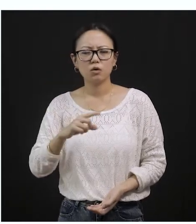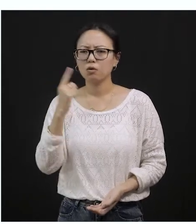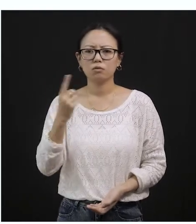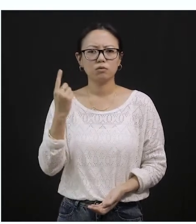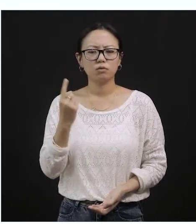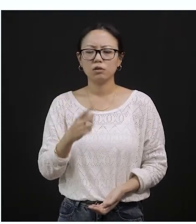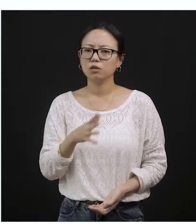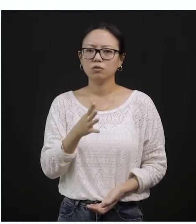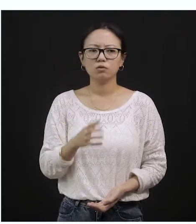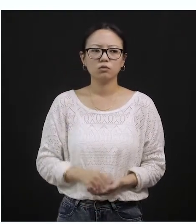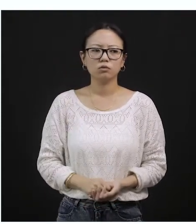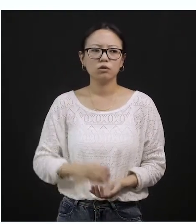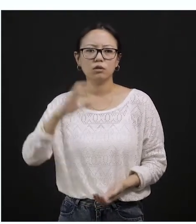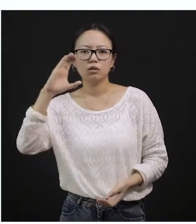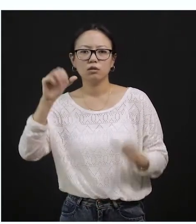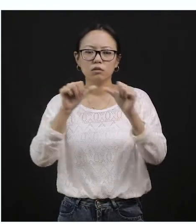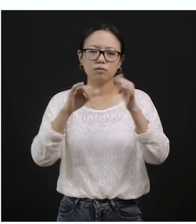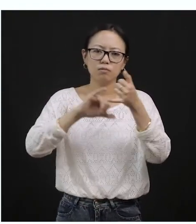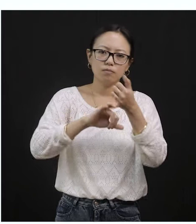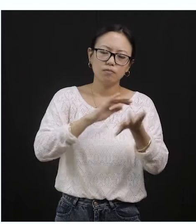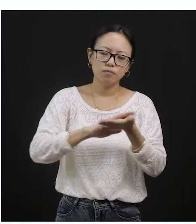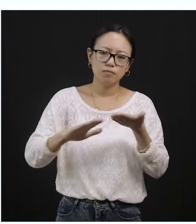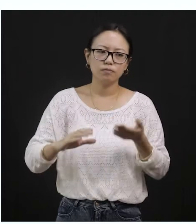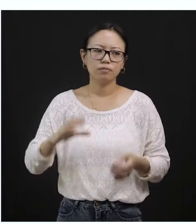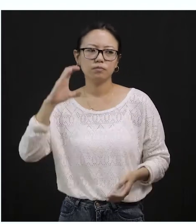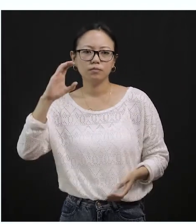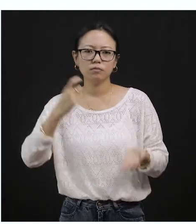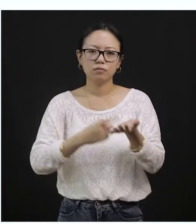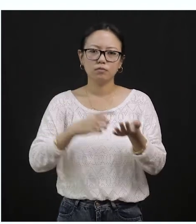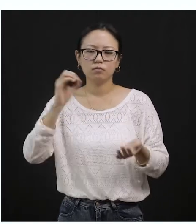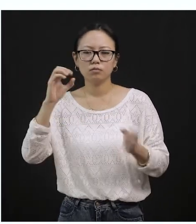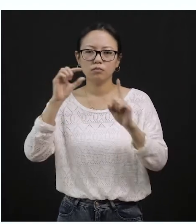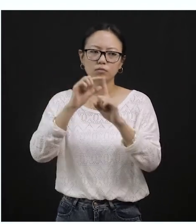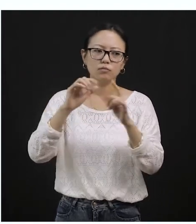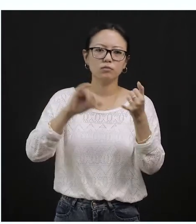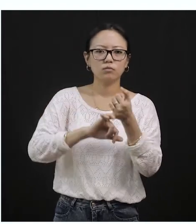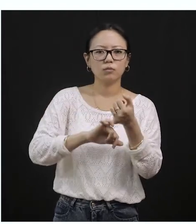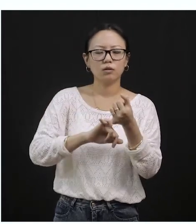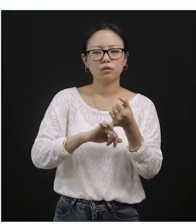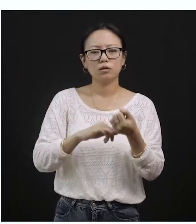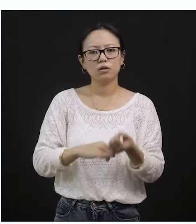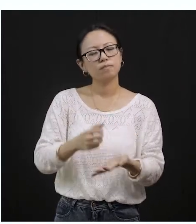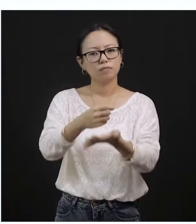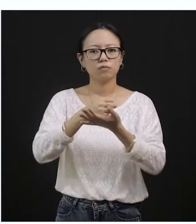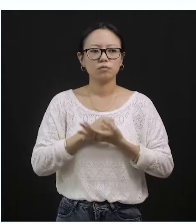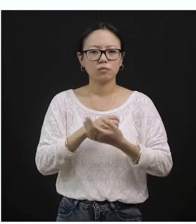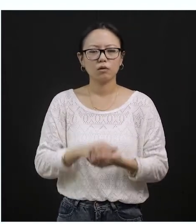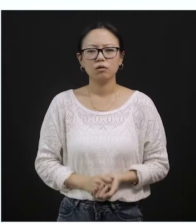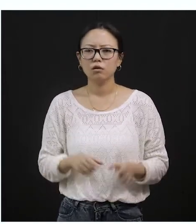what is cash crops? Cash crops can be tea. This can be in different form, green tea, and